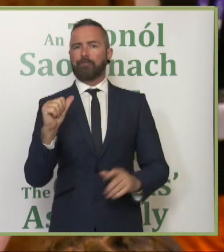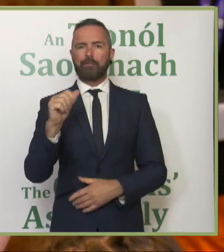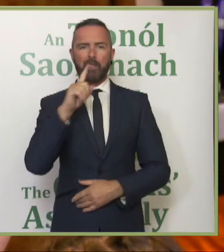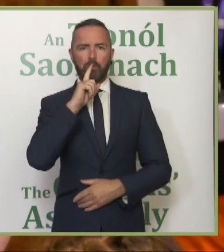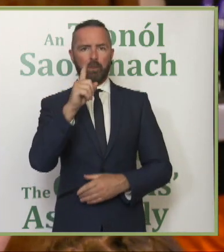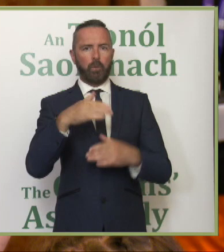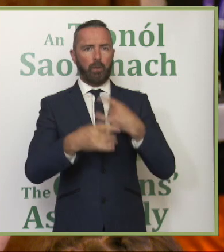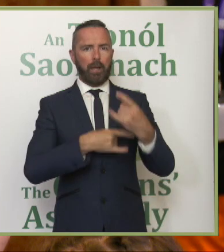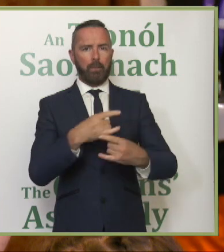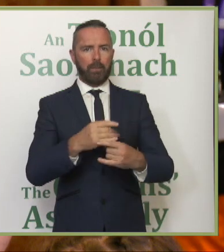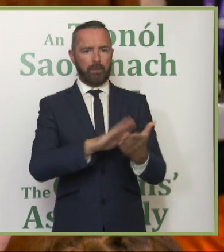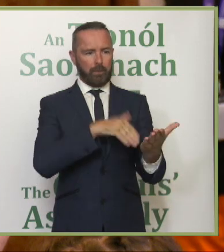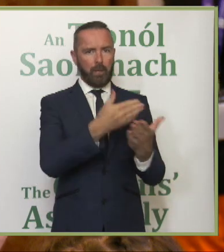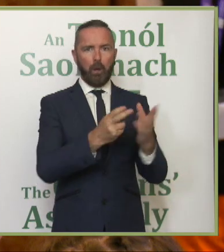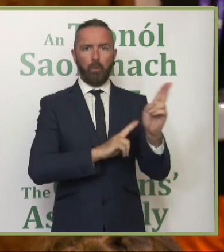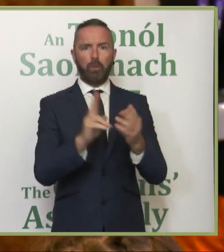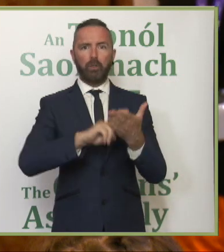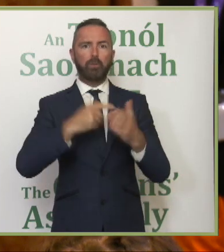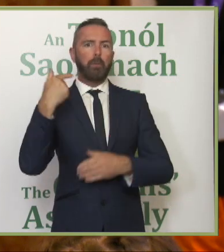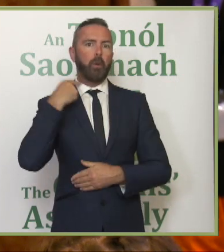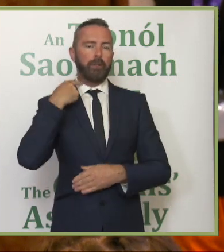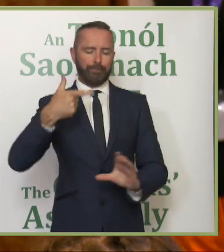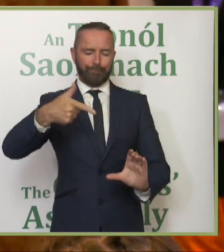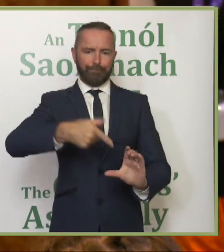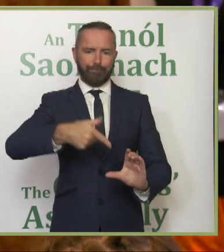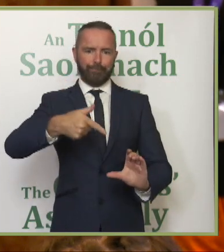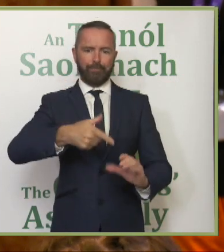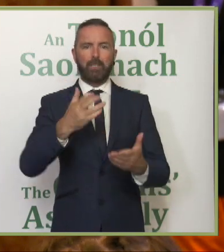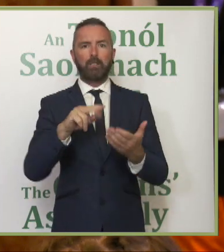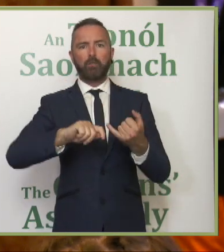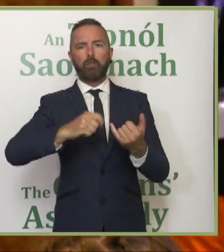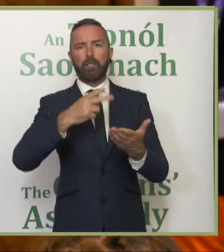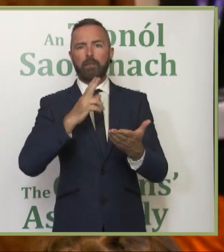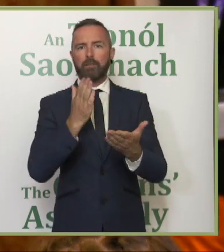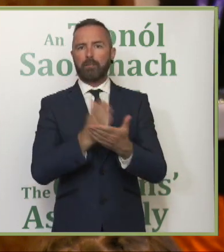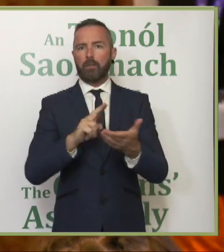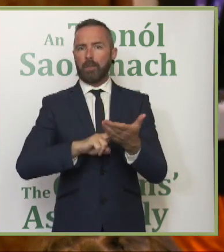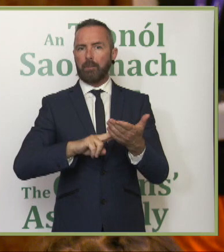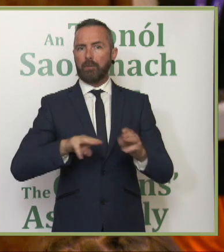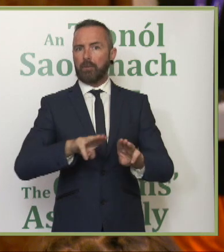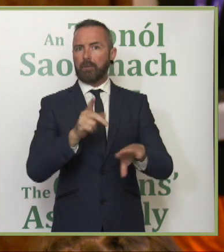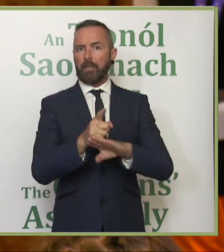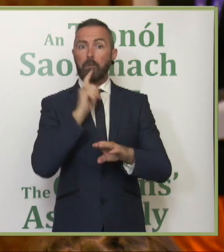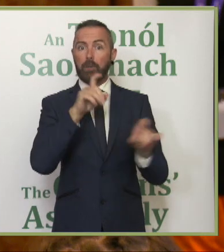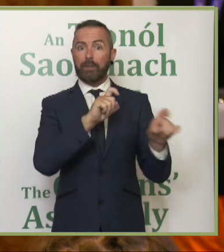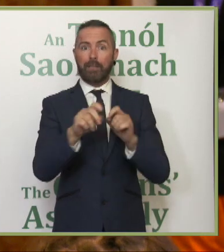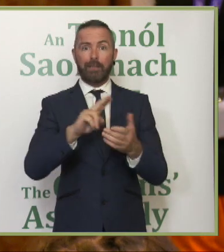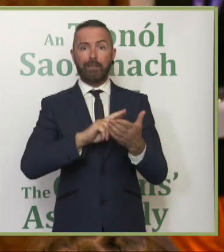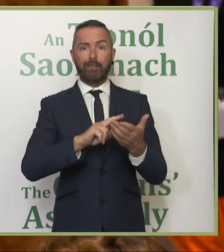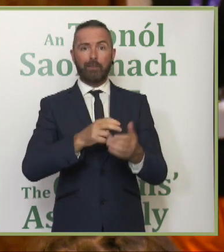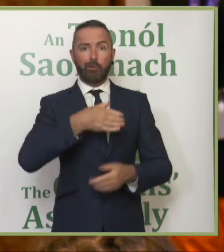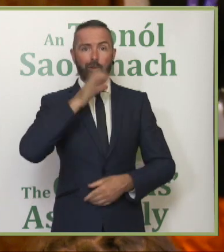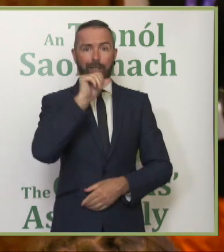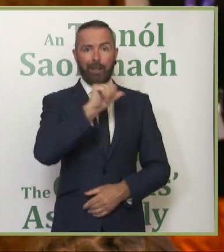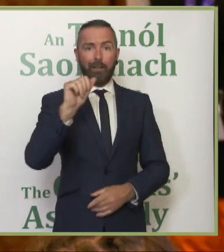law enforcement would poison alcohol to try and scare people away from it, but of course they still drank alcohol, and the prohibition fell